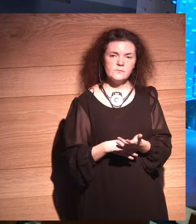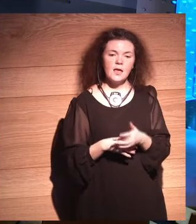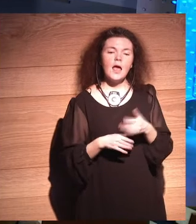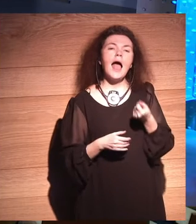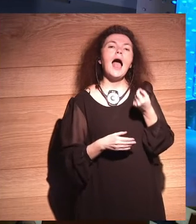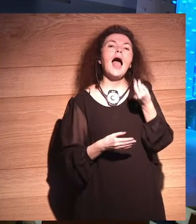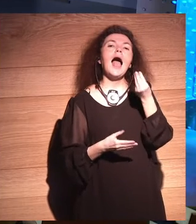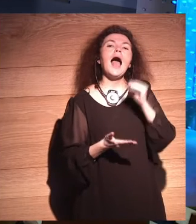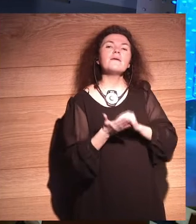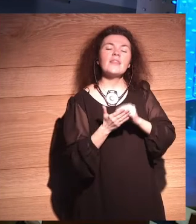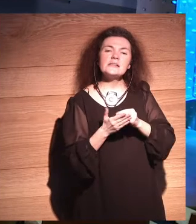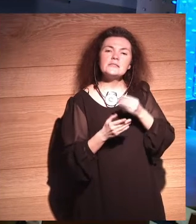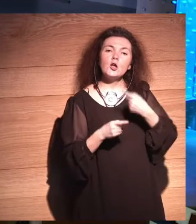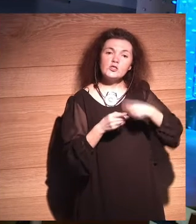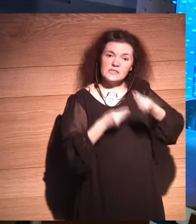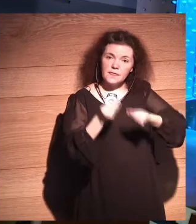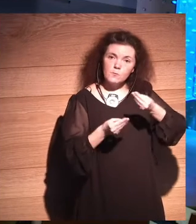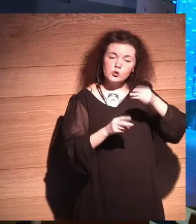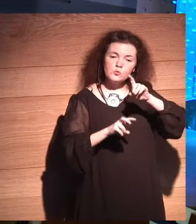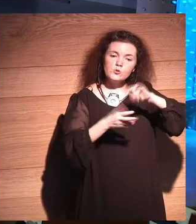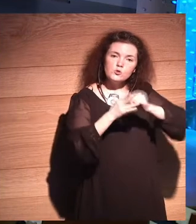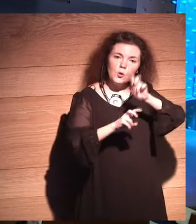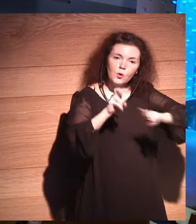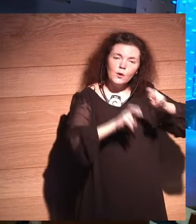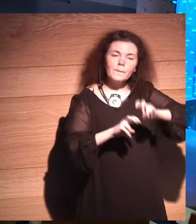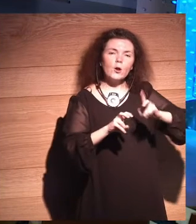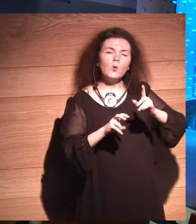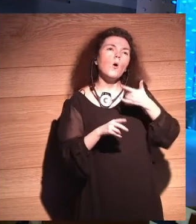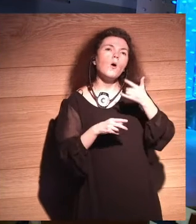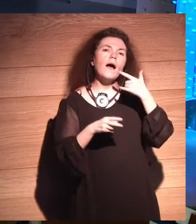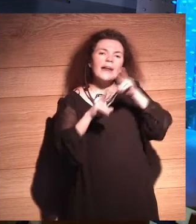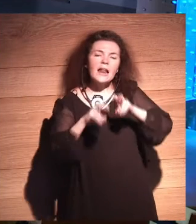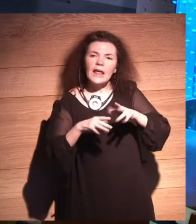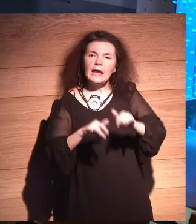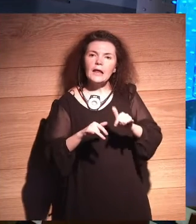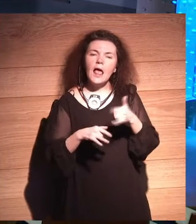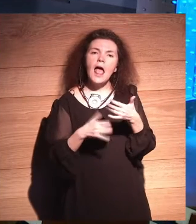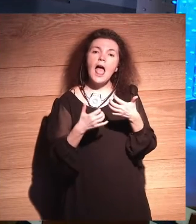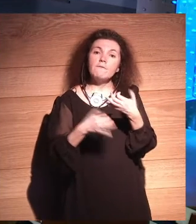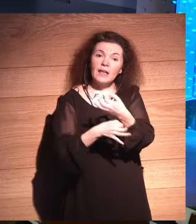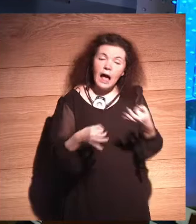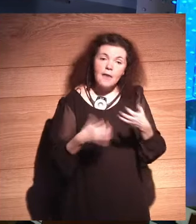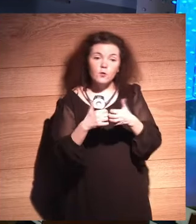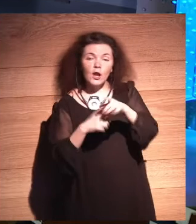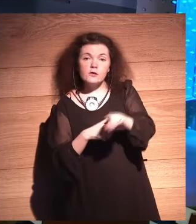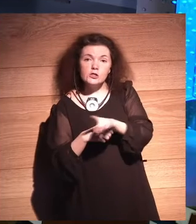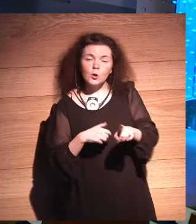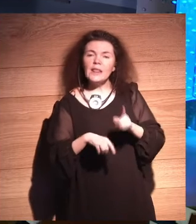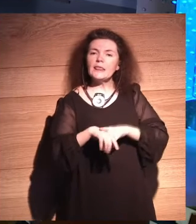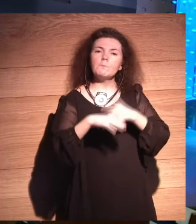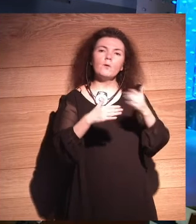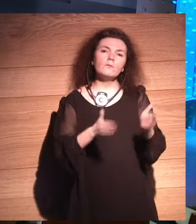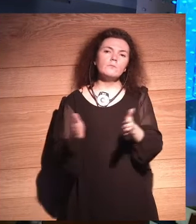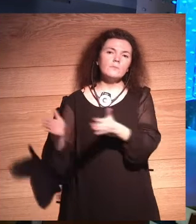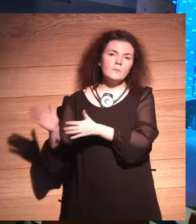it work? Was it effective? We wait 3 years, and then a think tank or a university like mine will write a